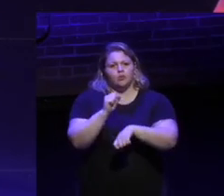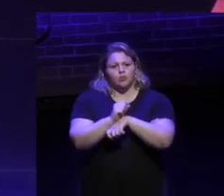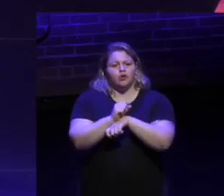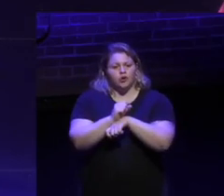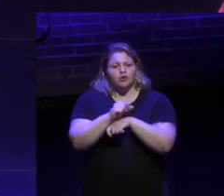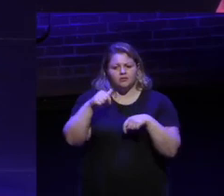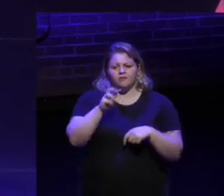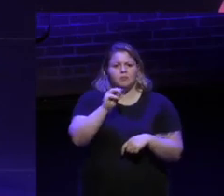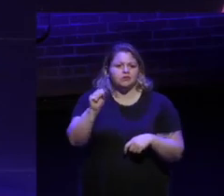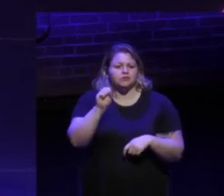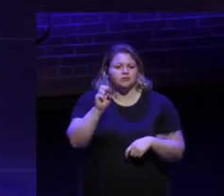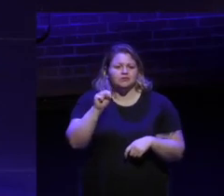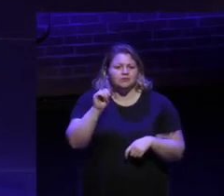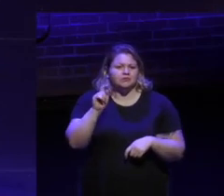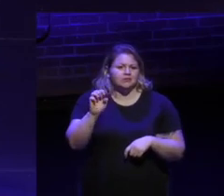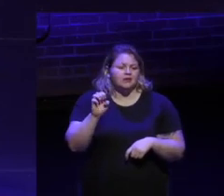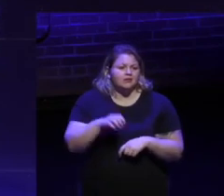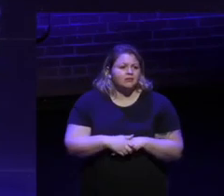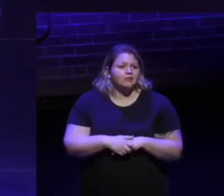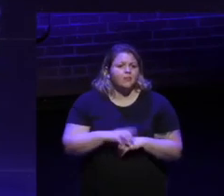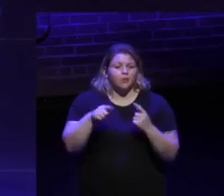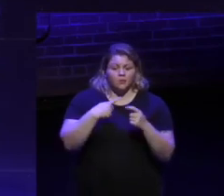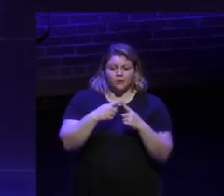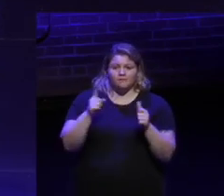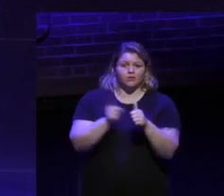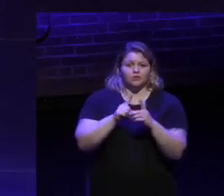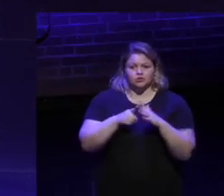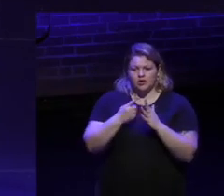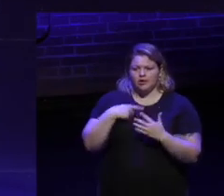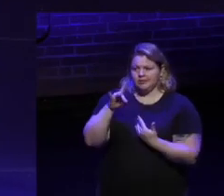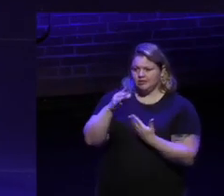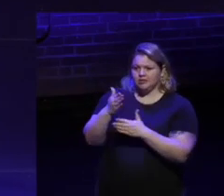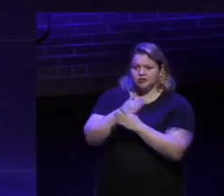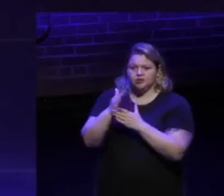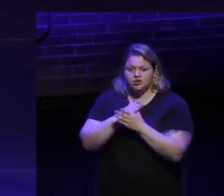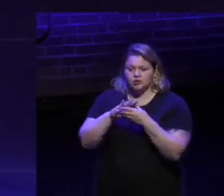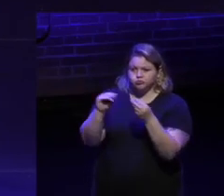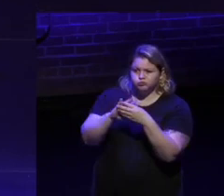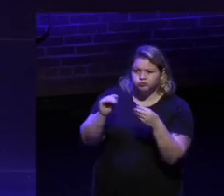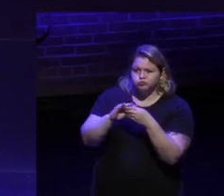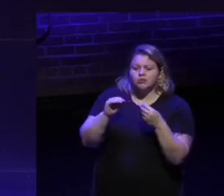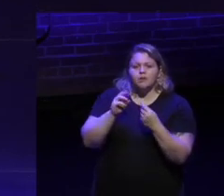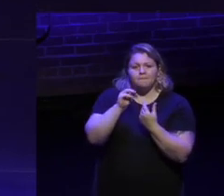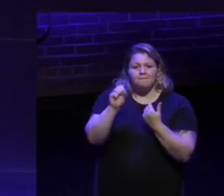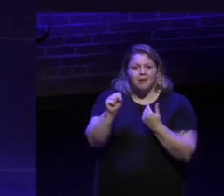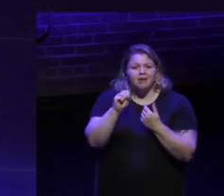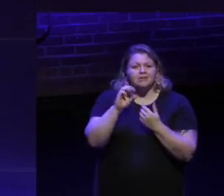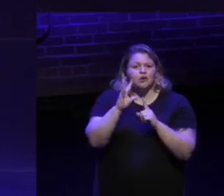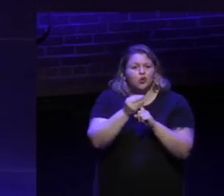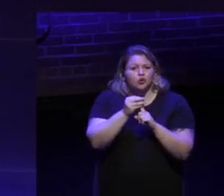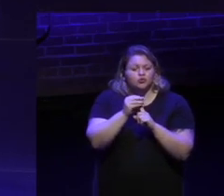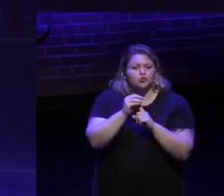Senate. When I got started, I chaired our Committee on Arts and Culture, which oversees, of course, the Mass Cultural Council. I got to know